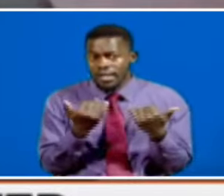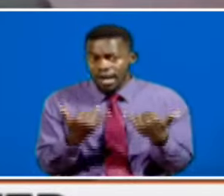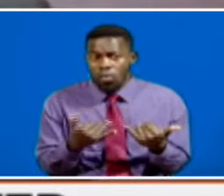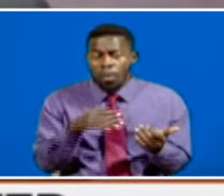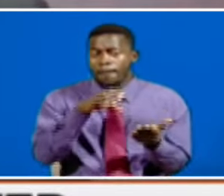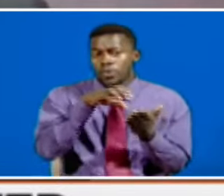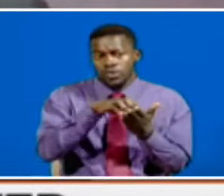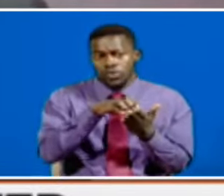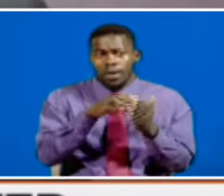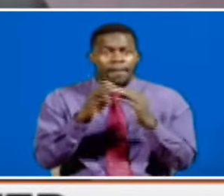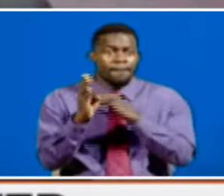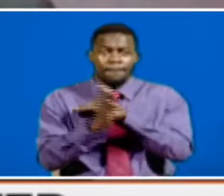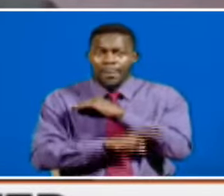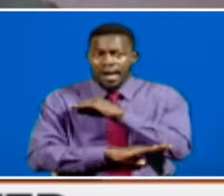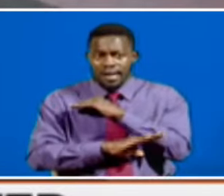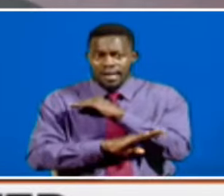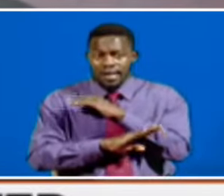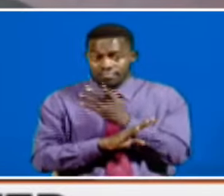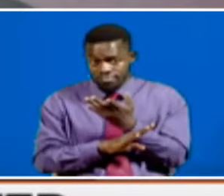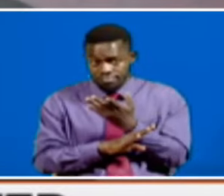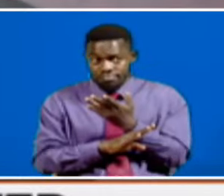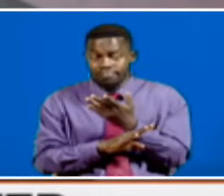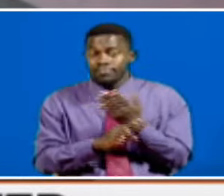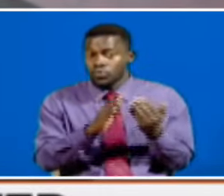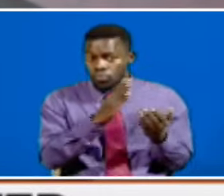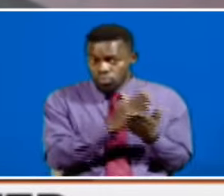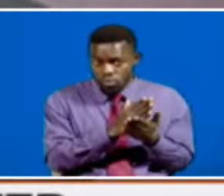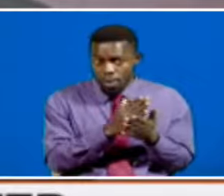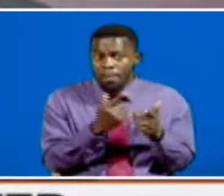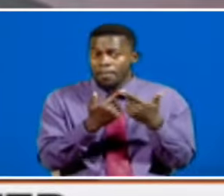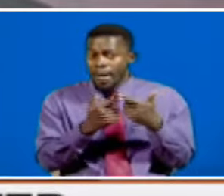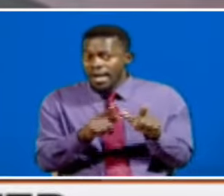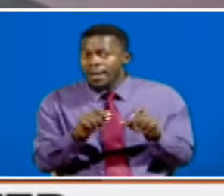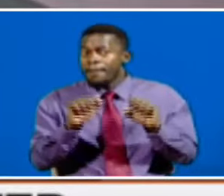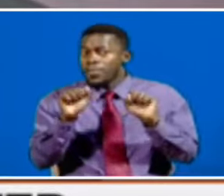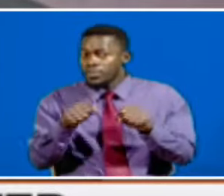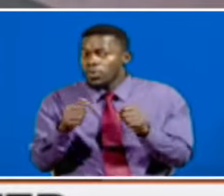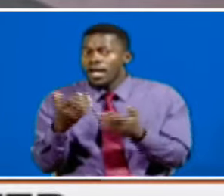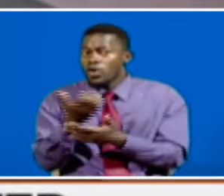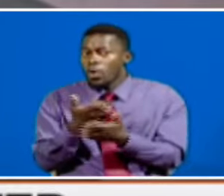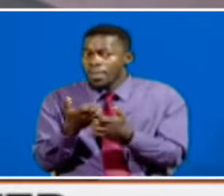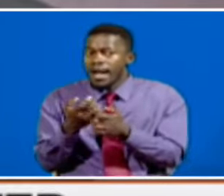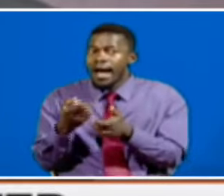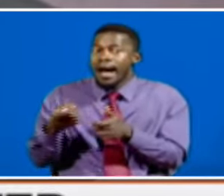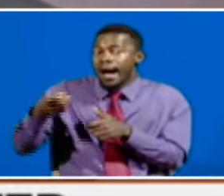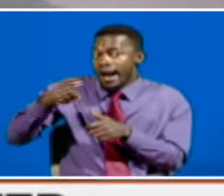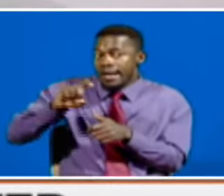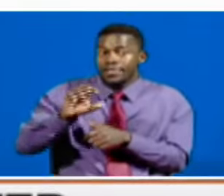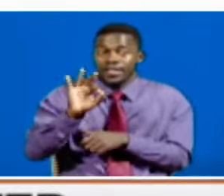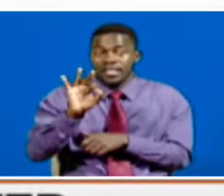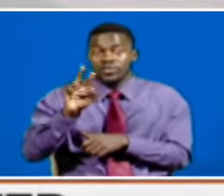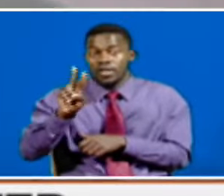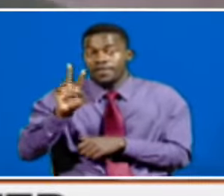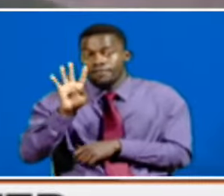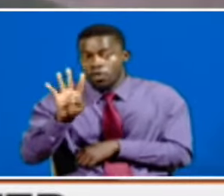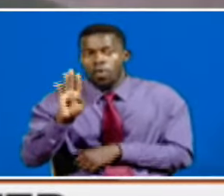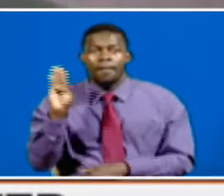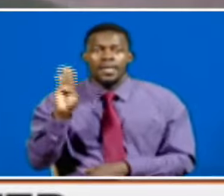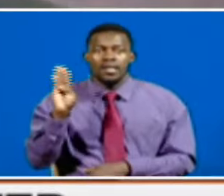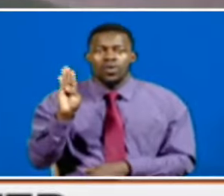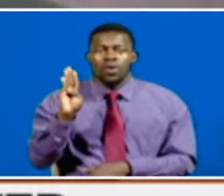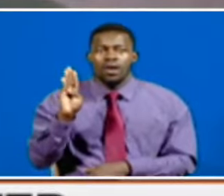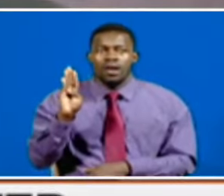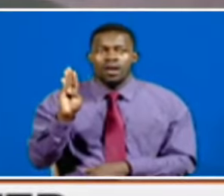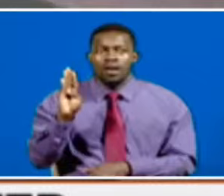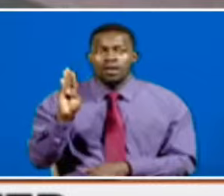position to yield an additional 324 billion in taxes. The brief answer